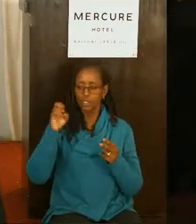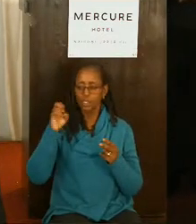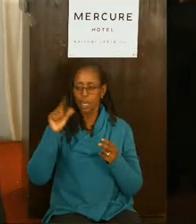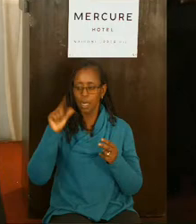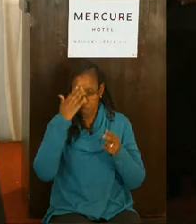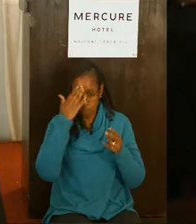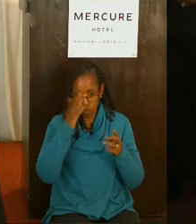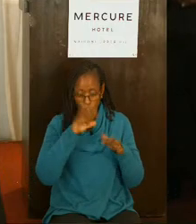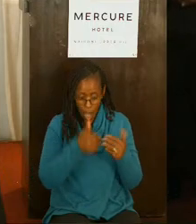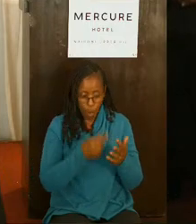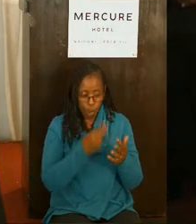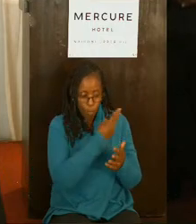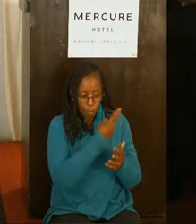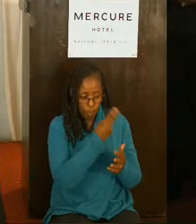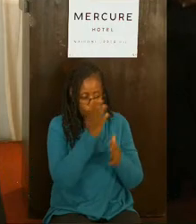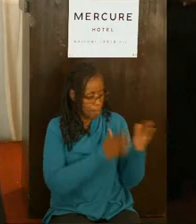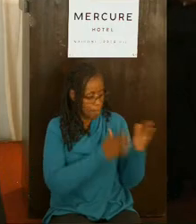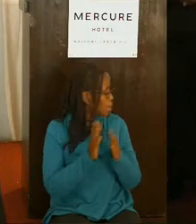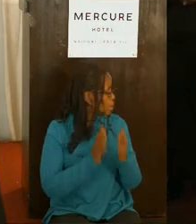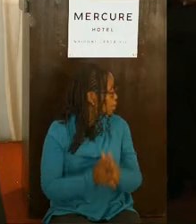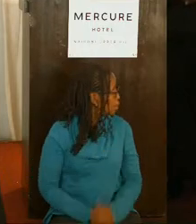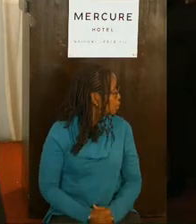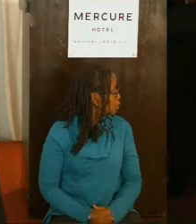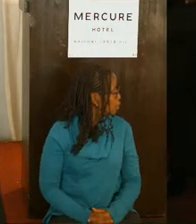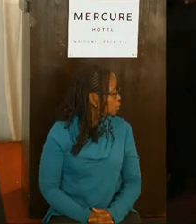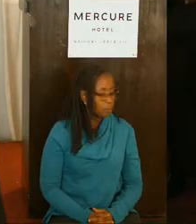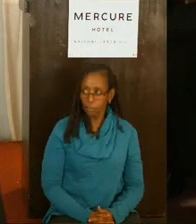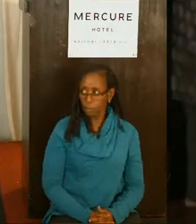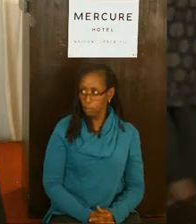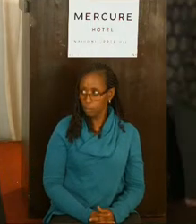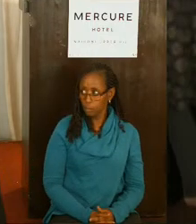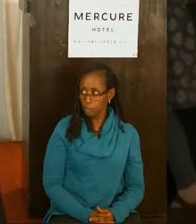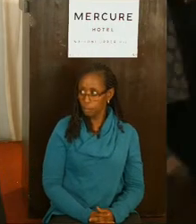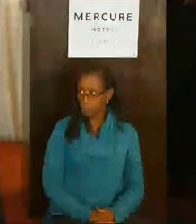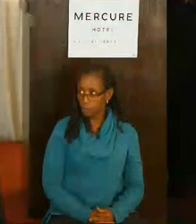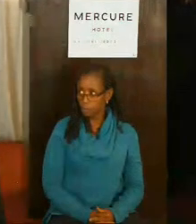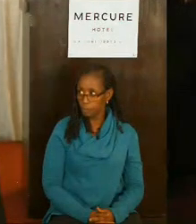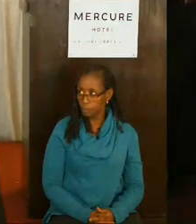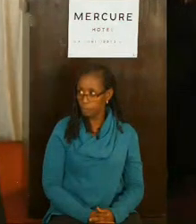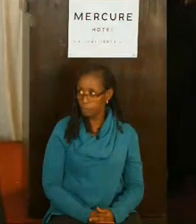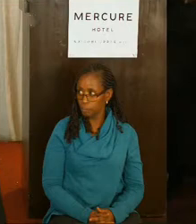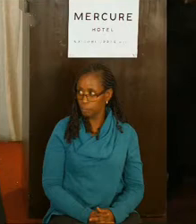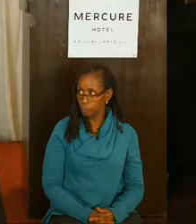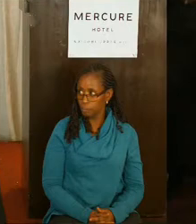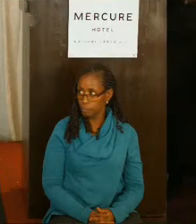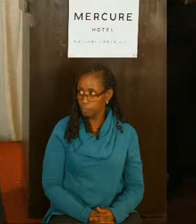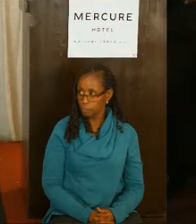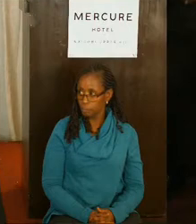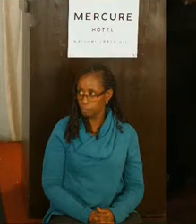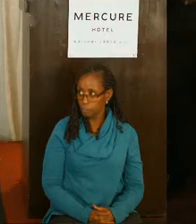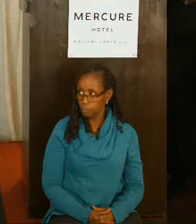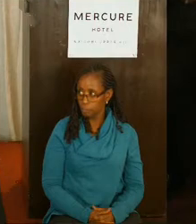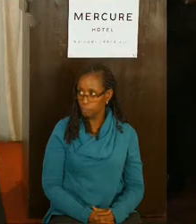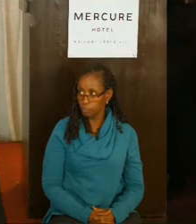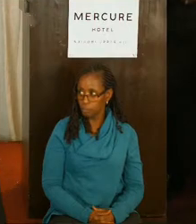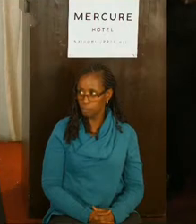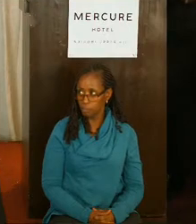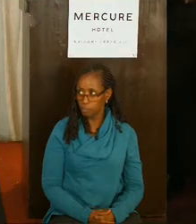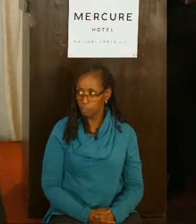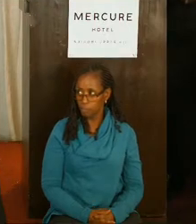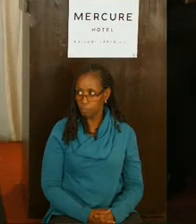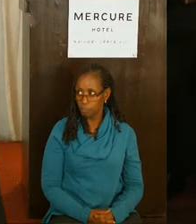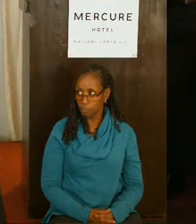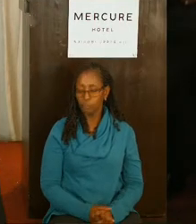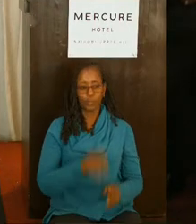organized and we'll give you 15 minutes I between the two of you